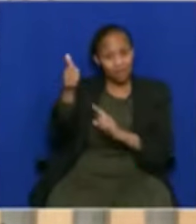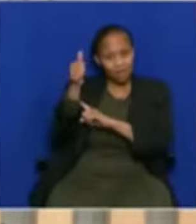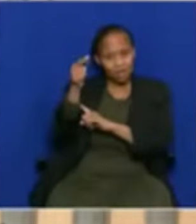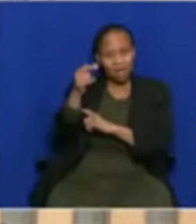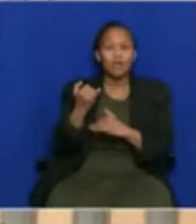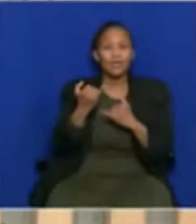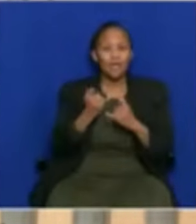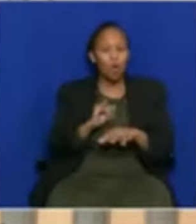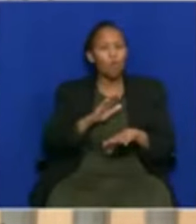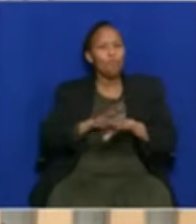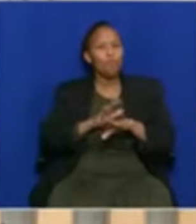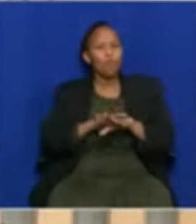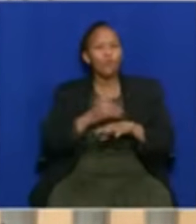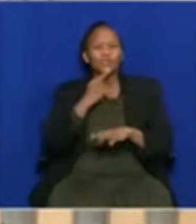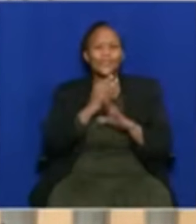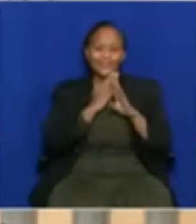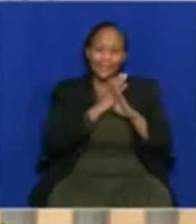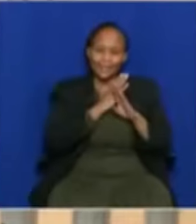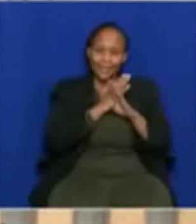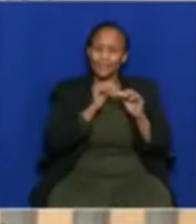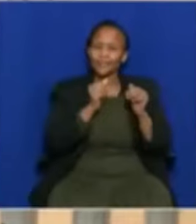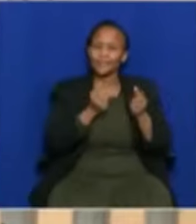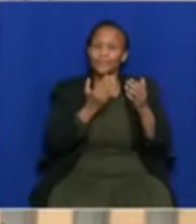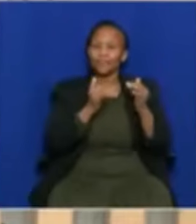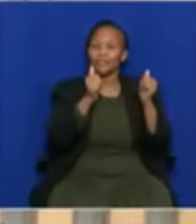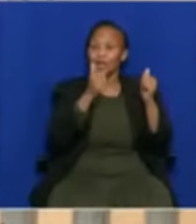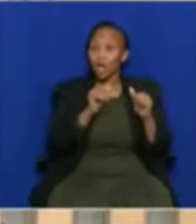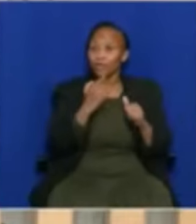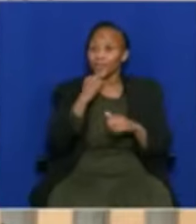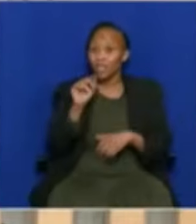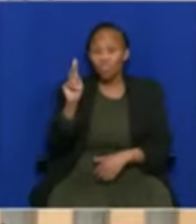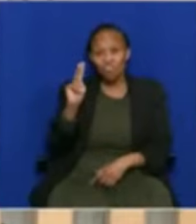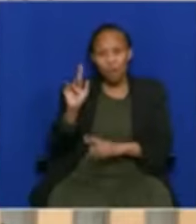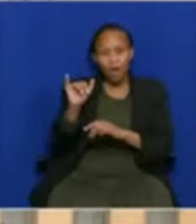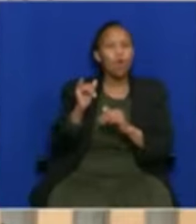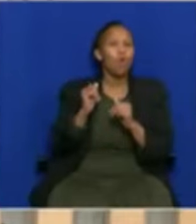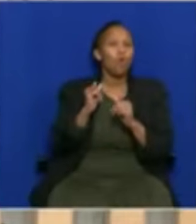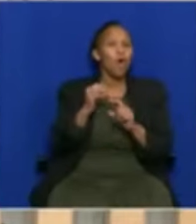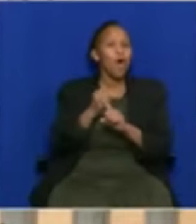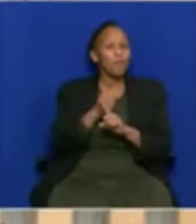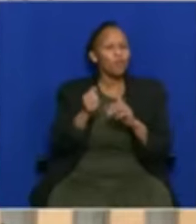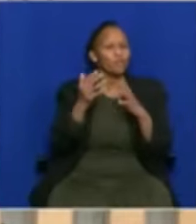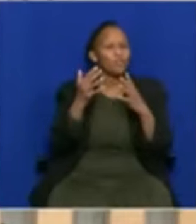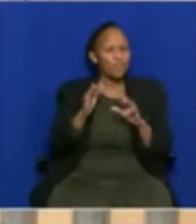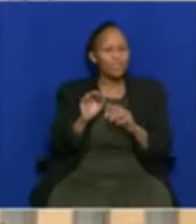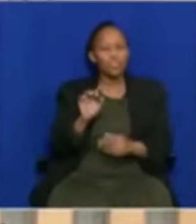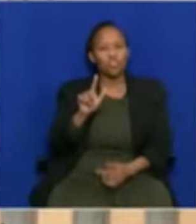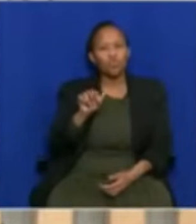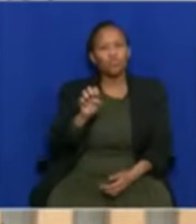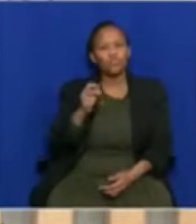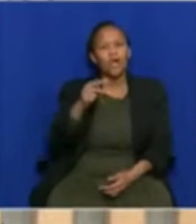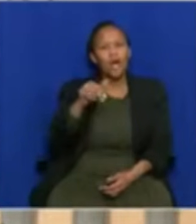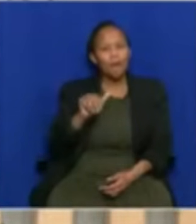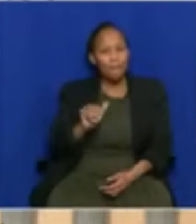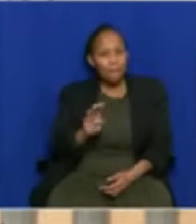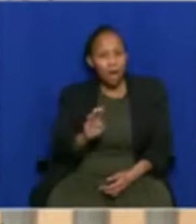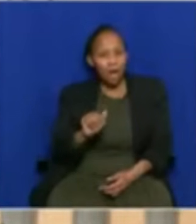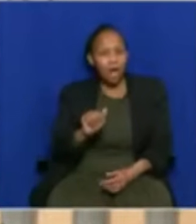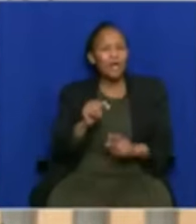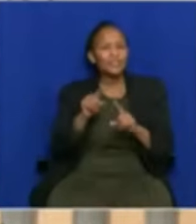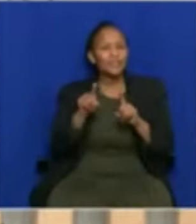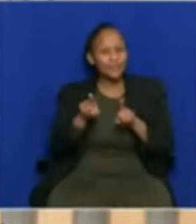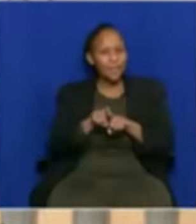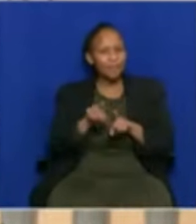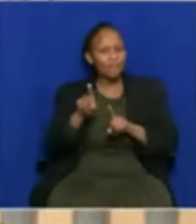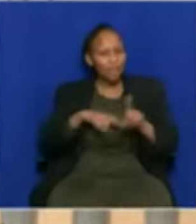was abused by Lieutenant General Khumalo and Major General Lushaba, who failed to pay authentic sources but channeled funds to